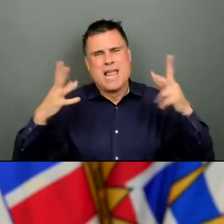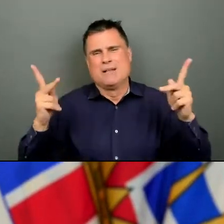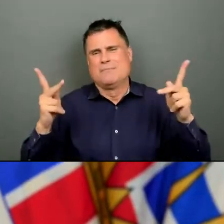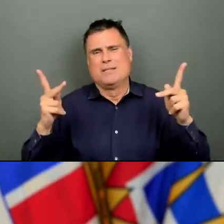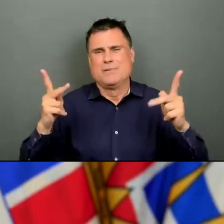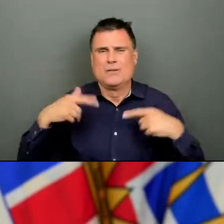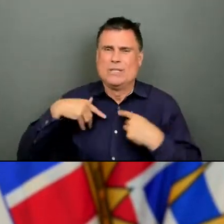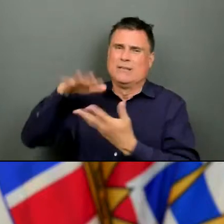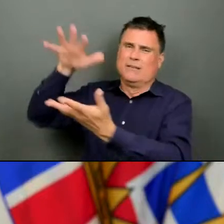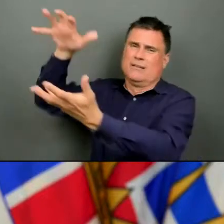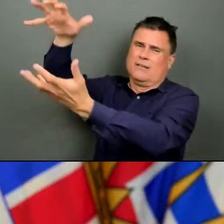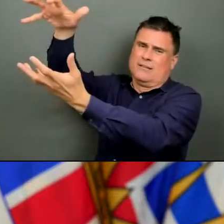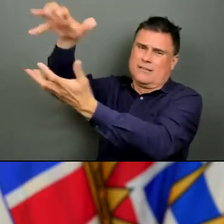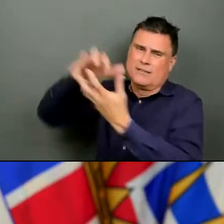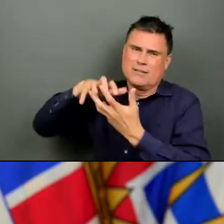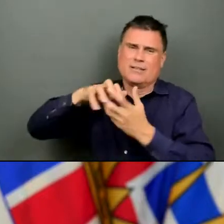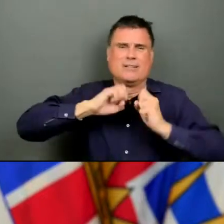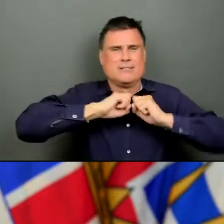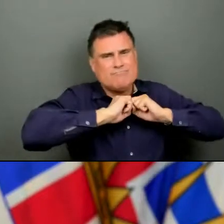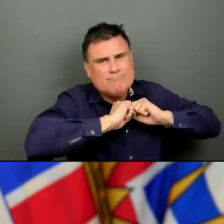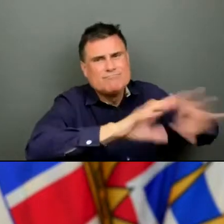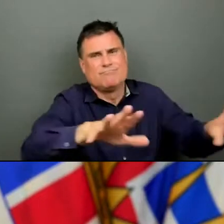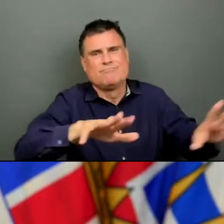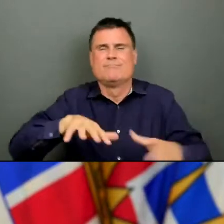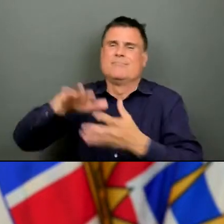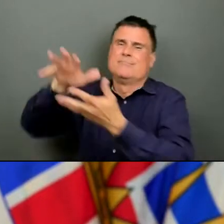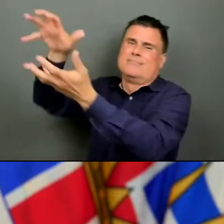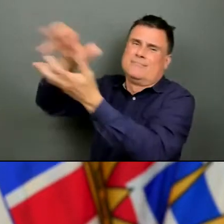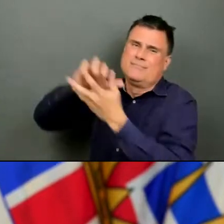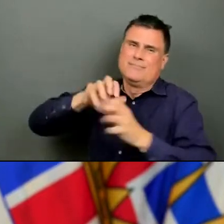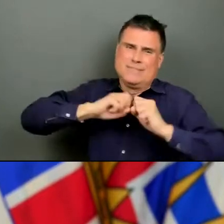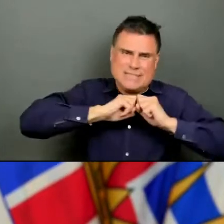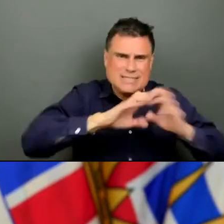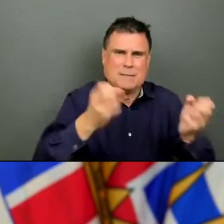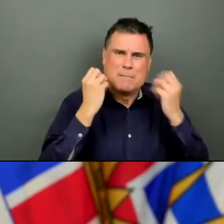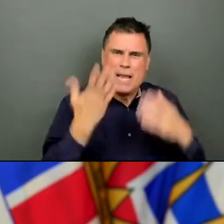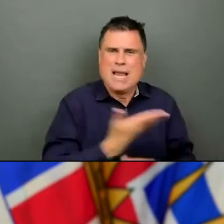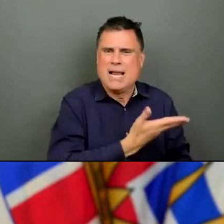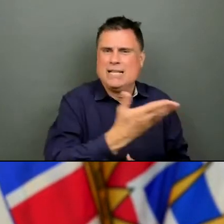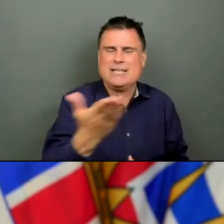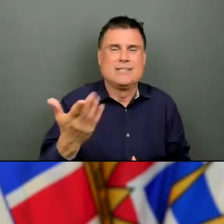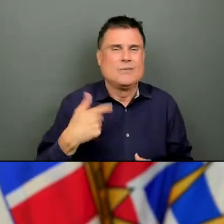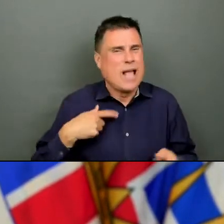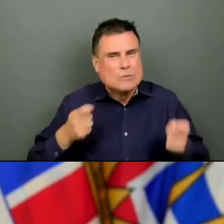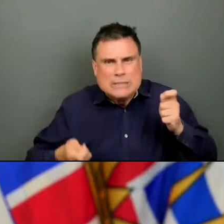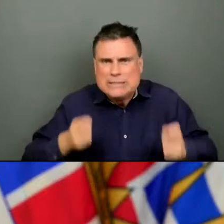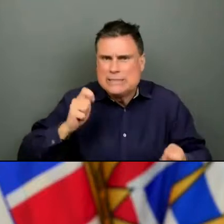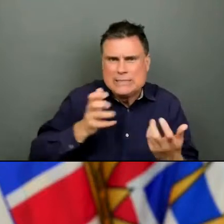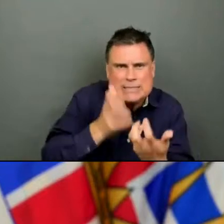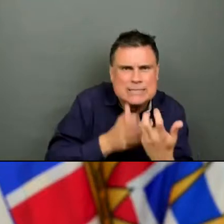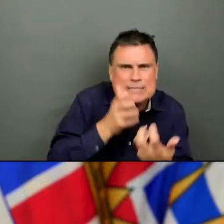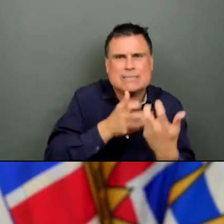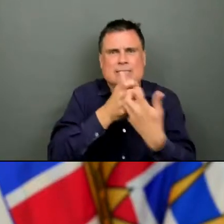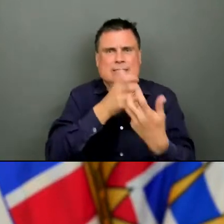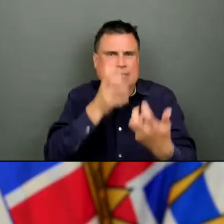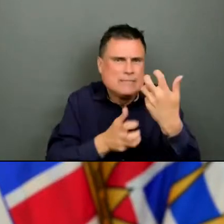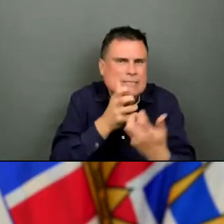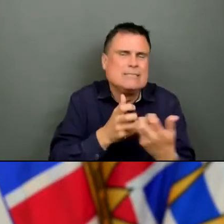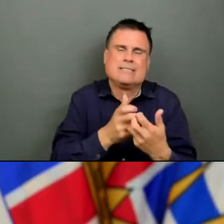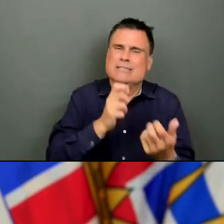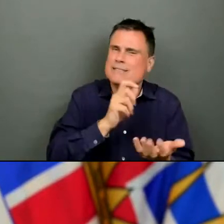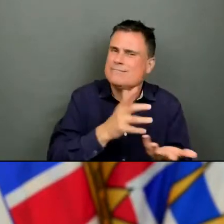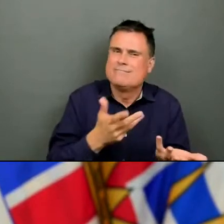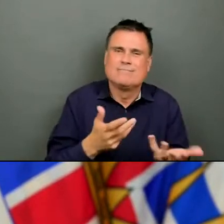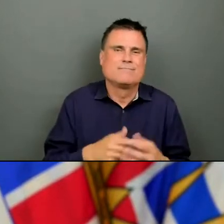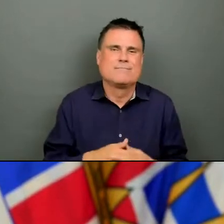arriving to clinics on a day-to-day basis, and it changes very frequently depending on which shipments come in.